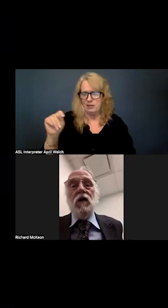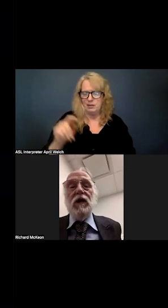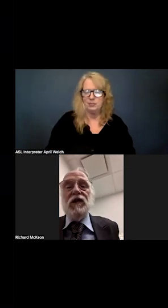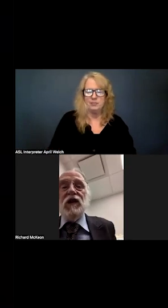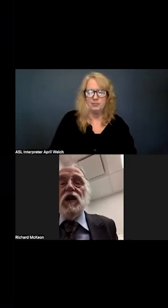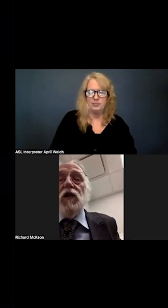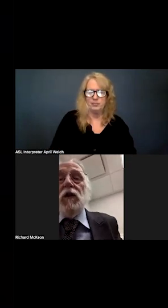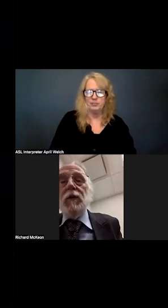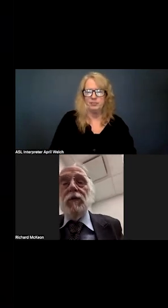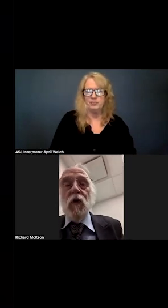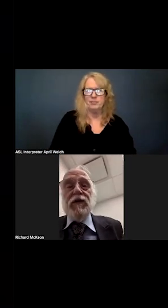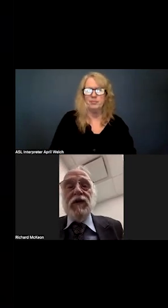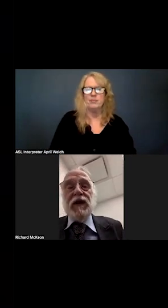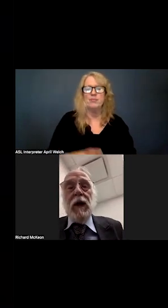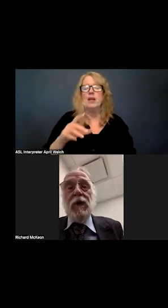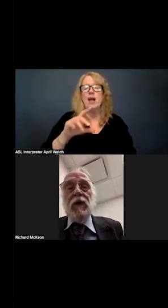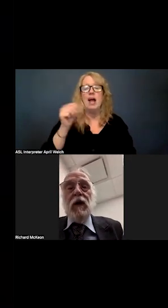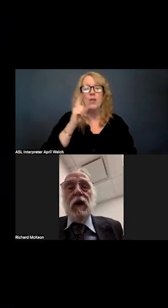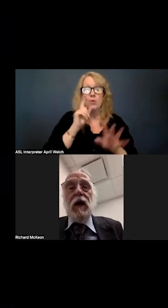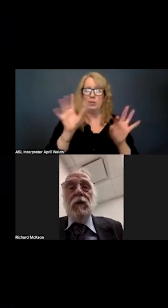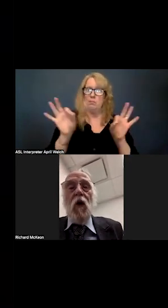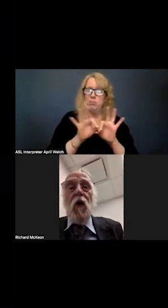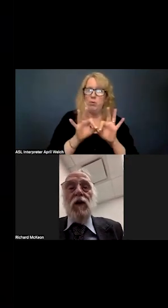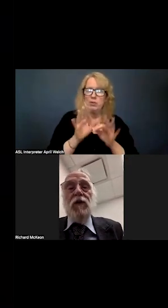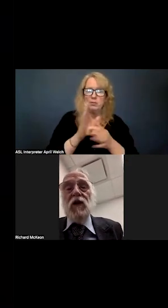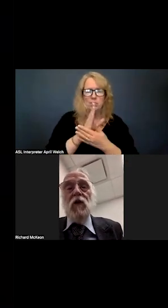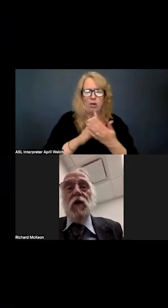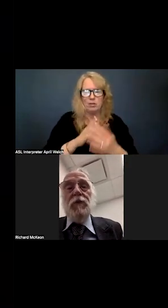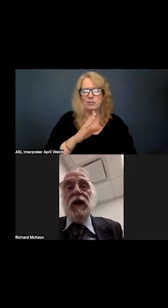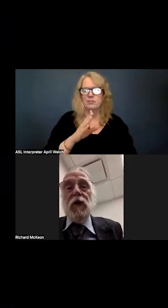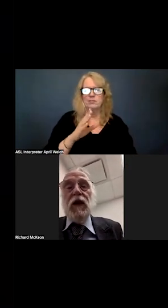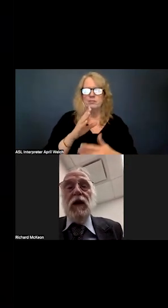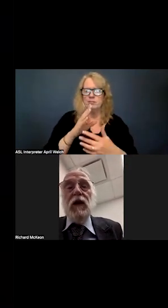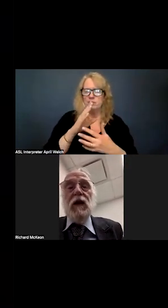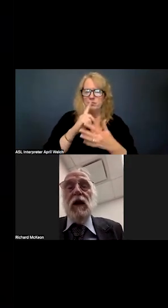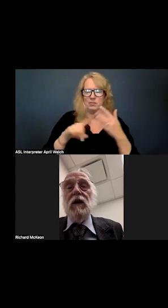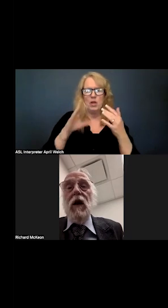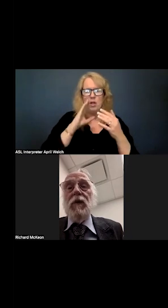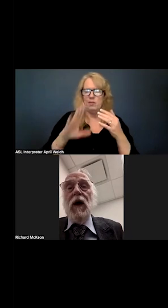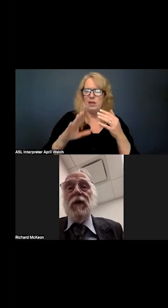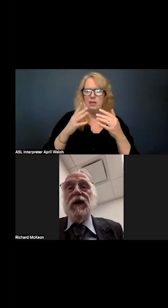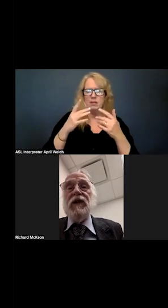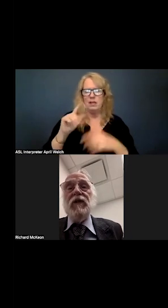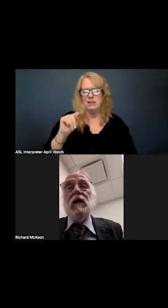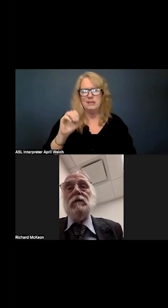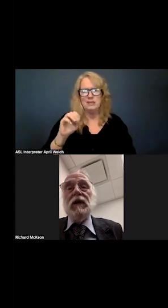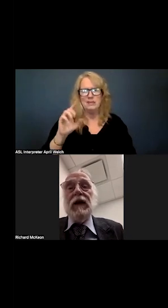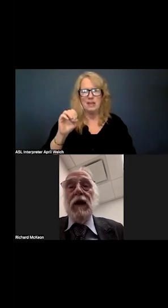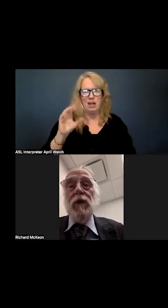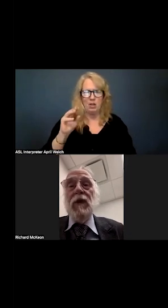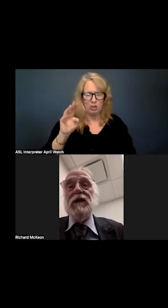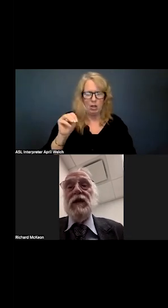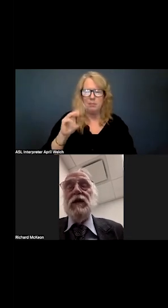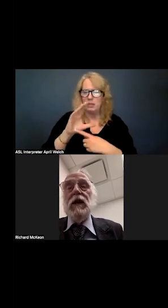So this is another important step. All of the so-called big three telecom companies have now